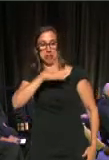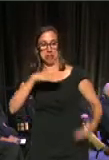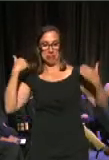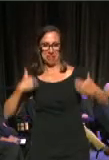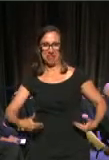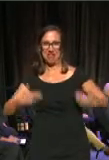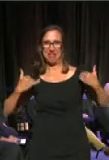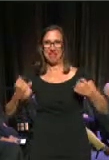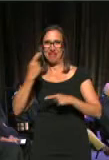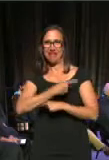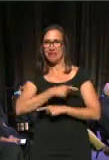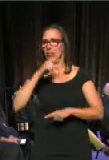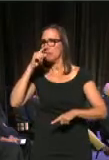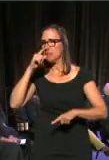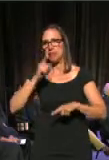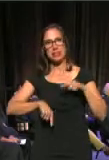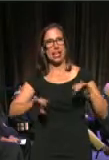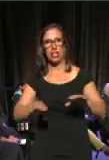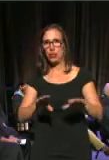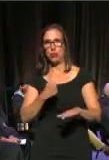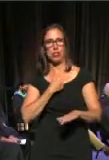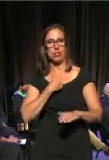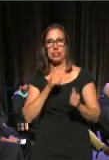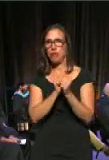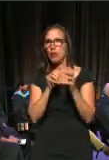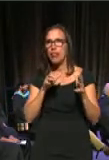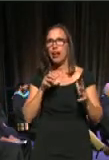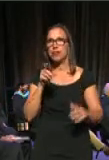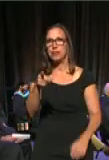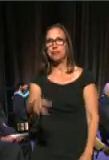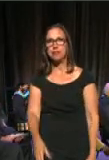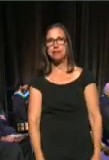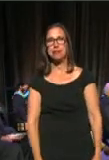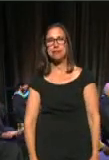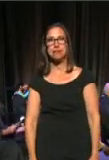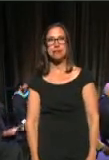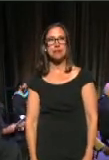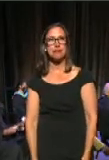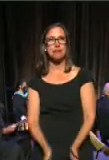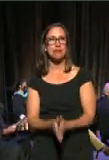today. We could not have done it without you.